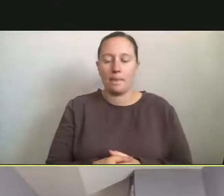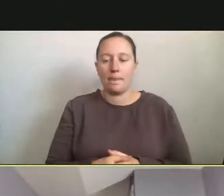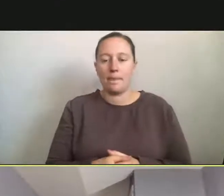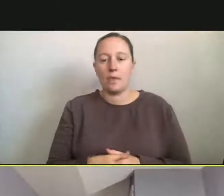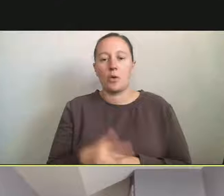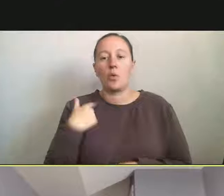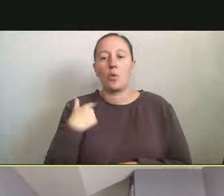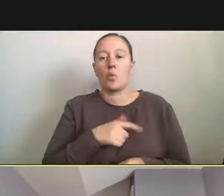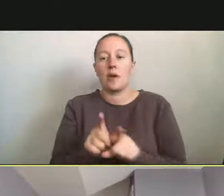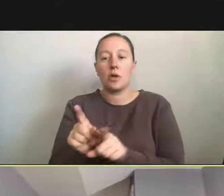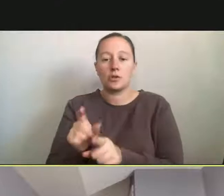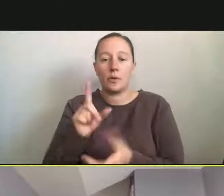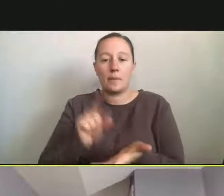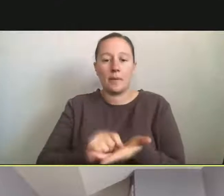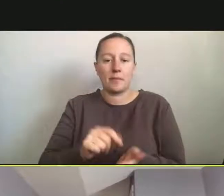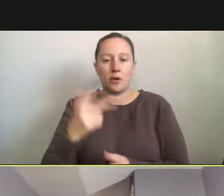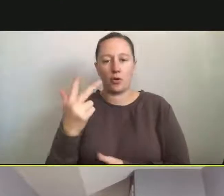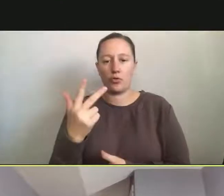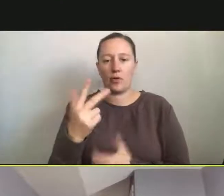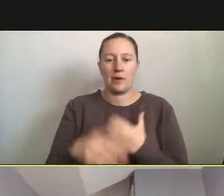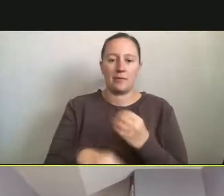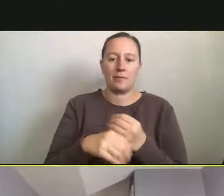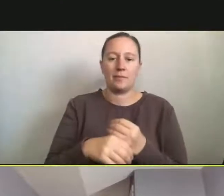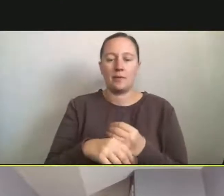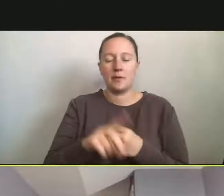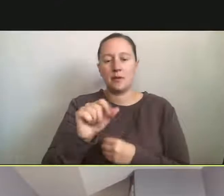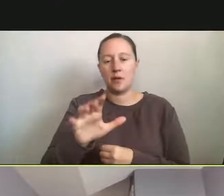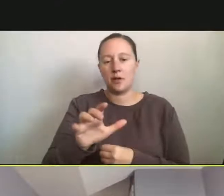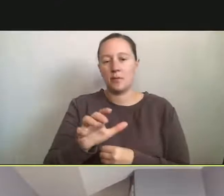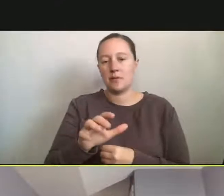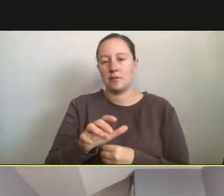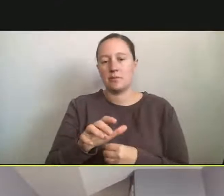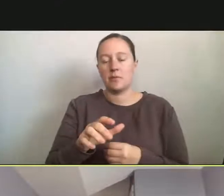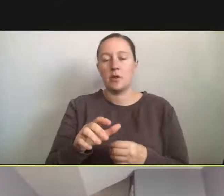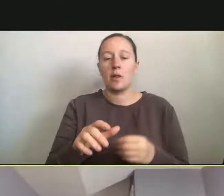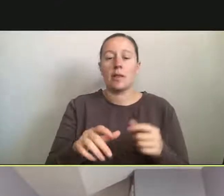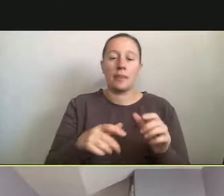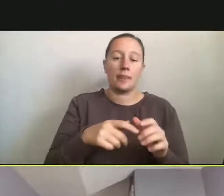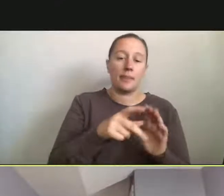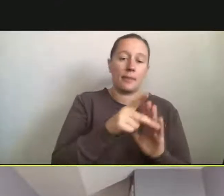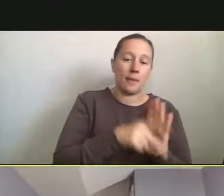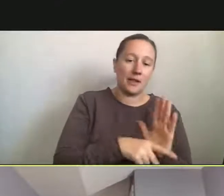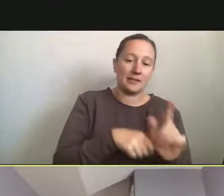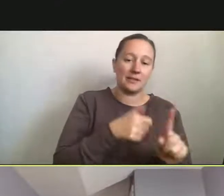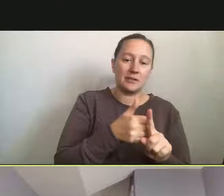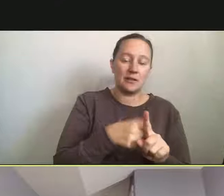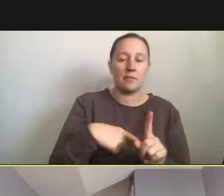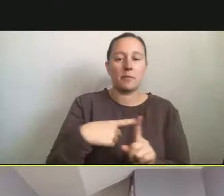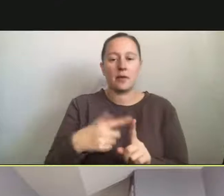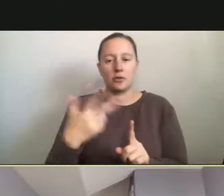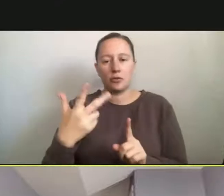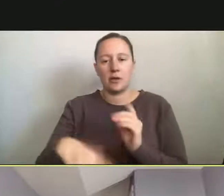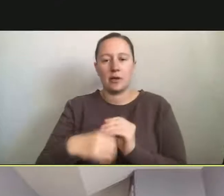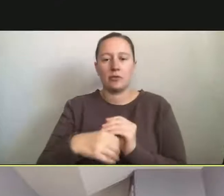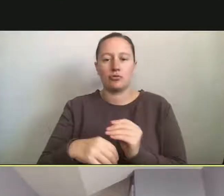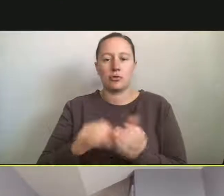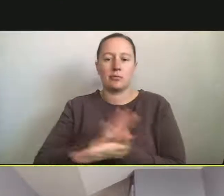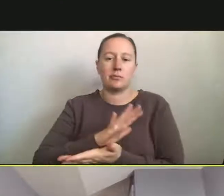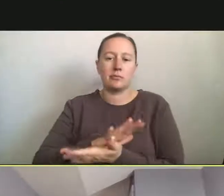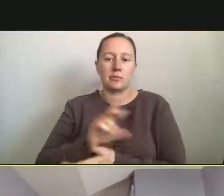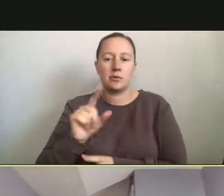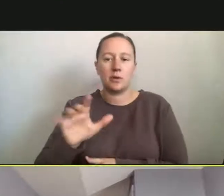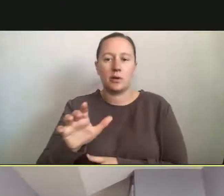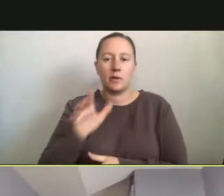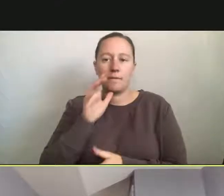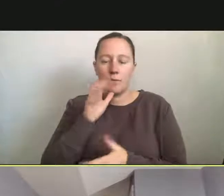also published 3 supplemental information documents alongside the policy that are, I think, really intended to sort of